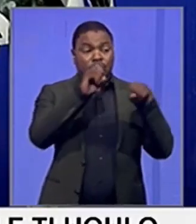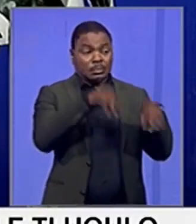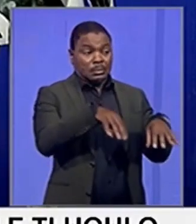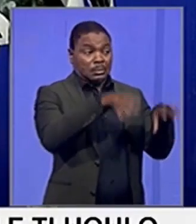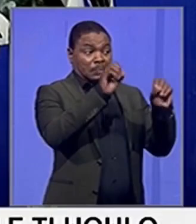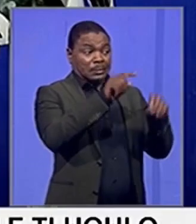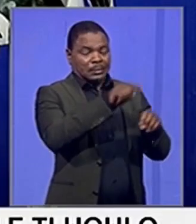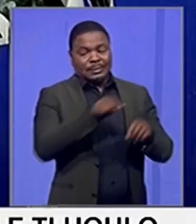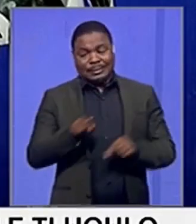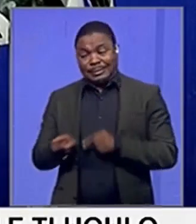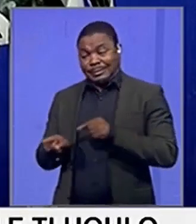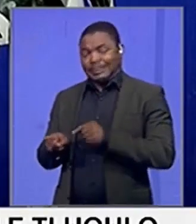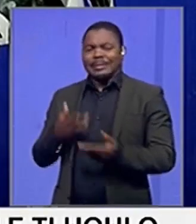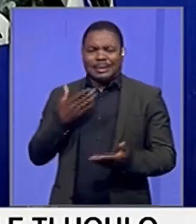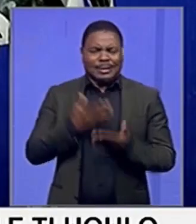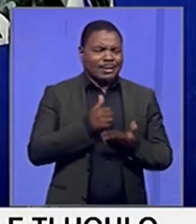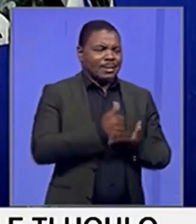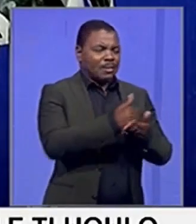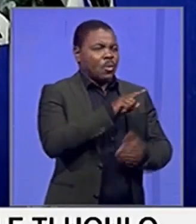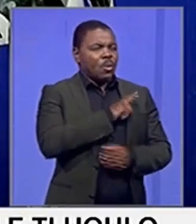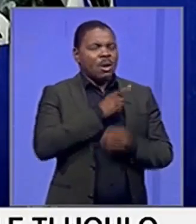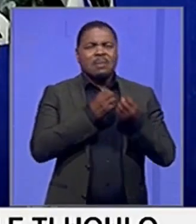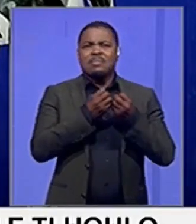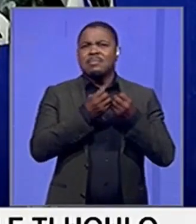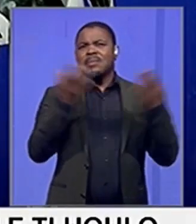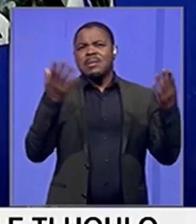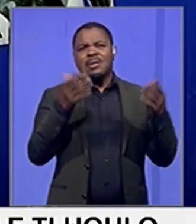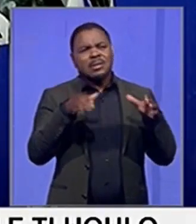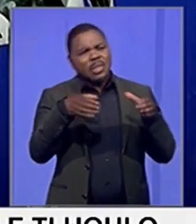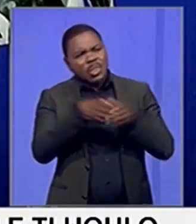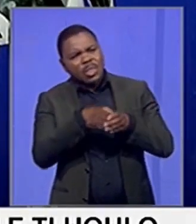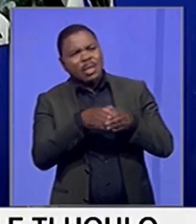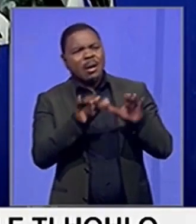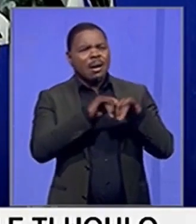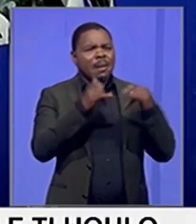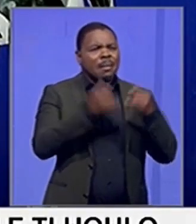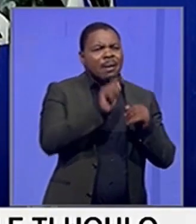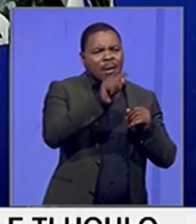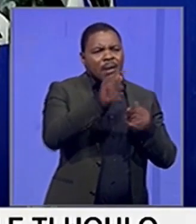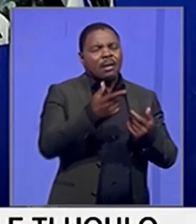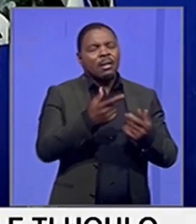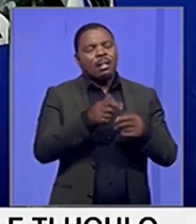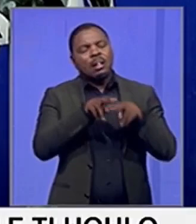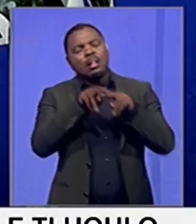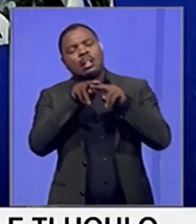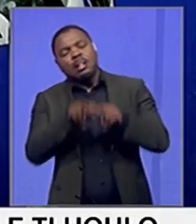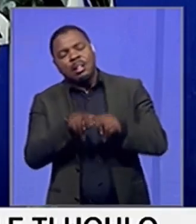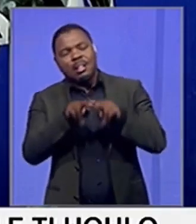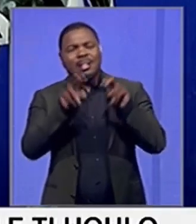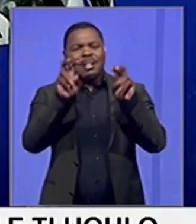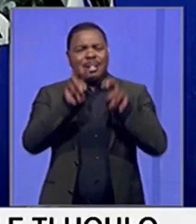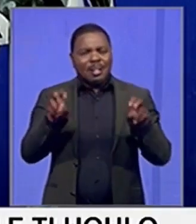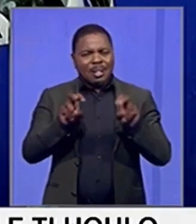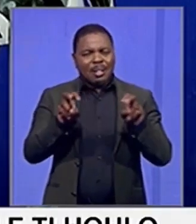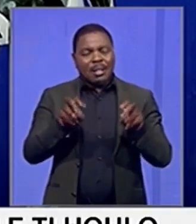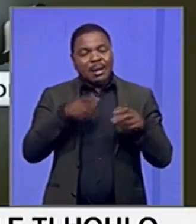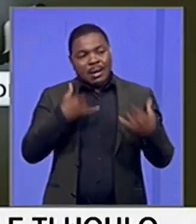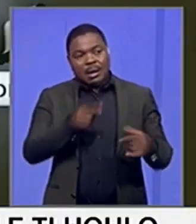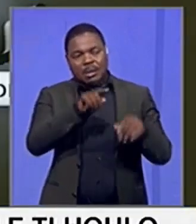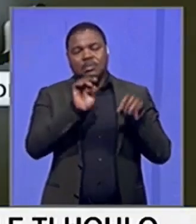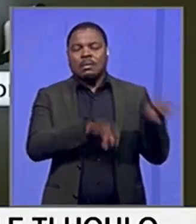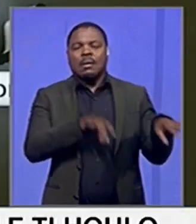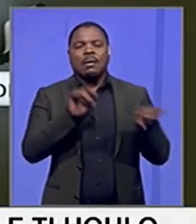because many companies or small companies ba ba rely mo motlakaseng for them to make a revenue are suffering because of load